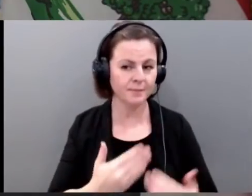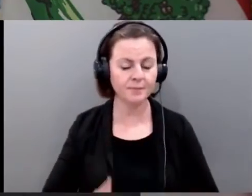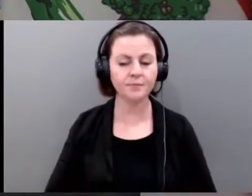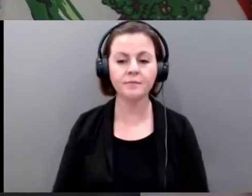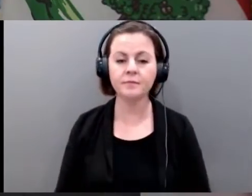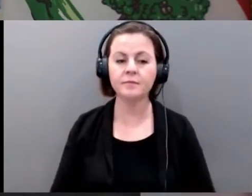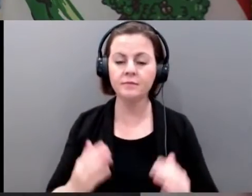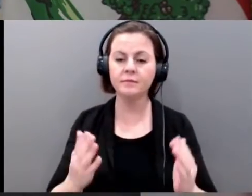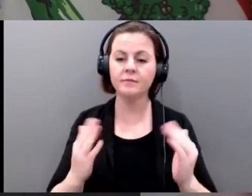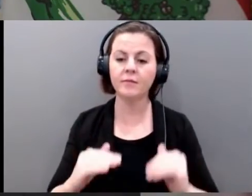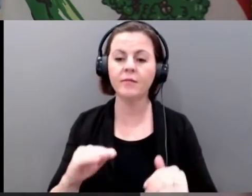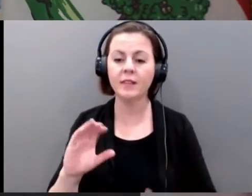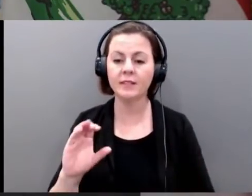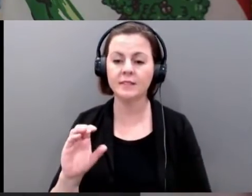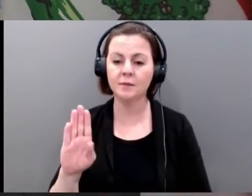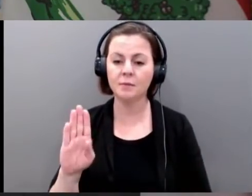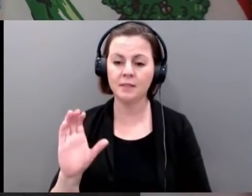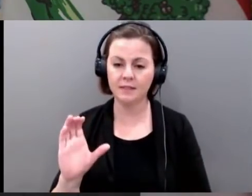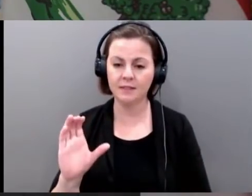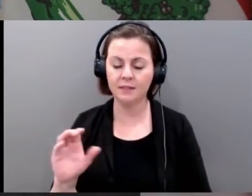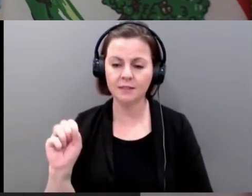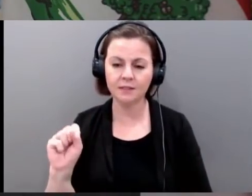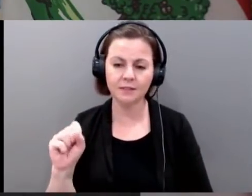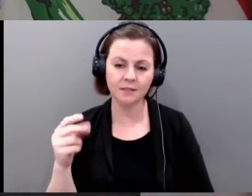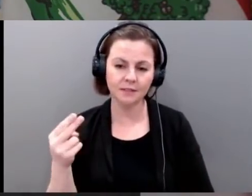Shane Ross, CBC.